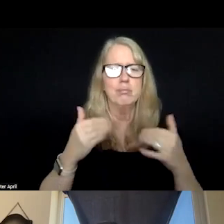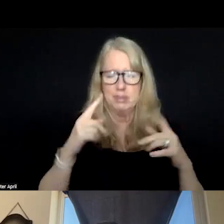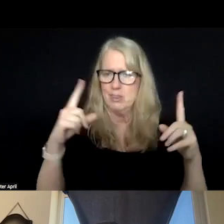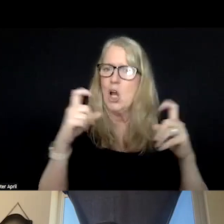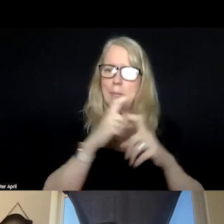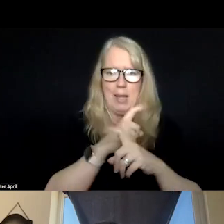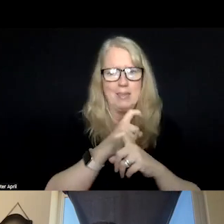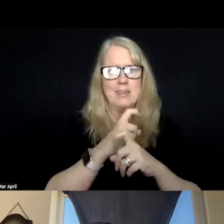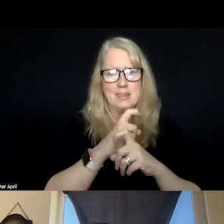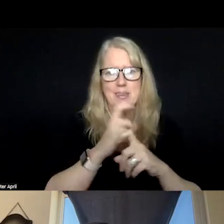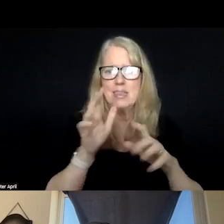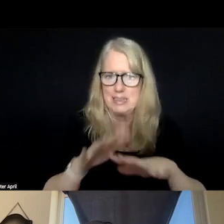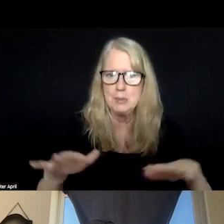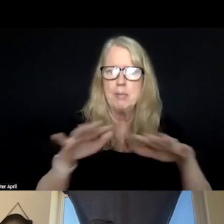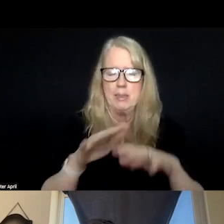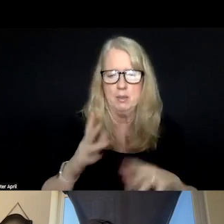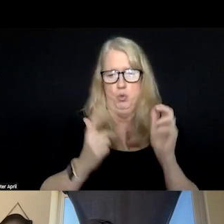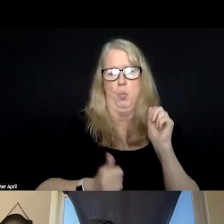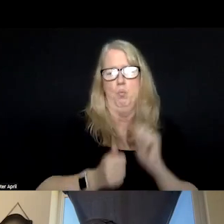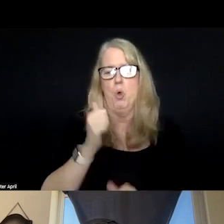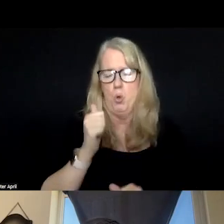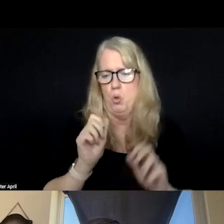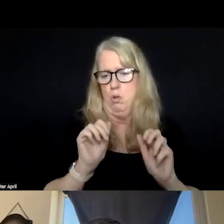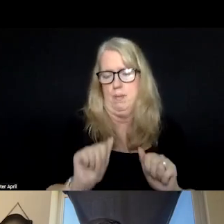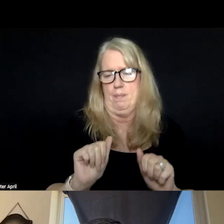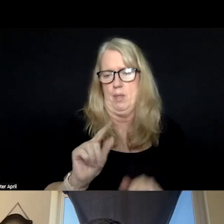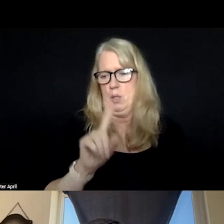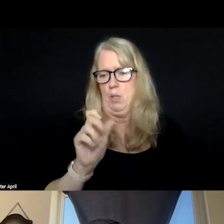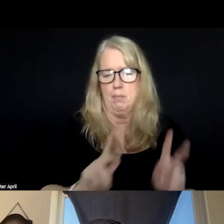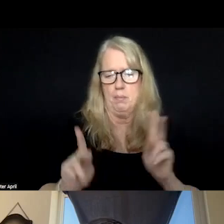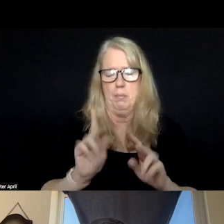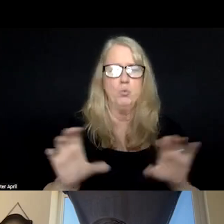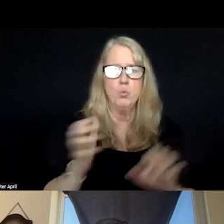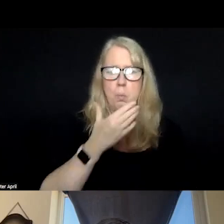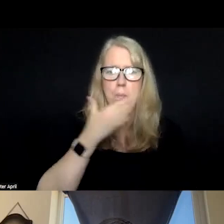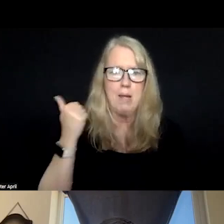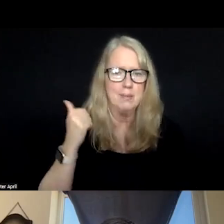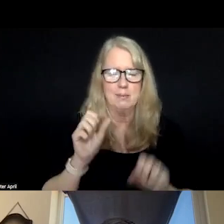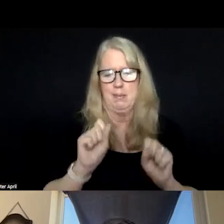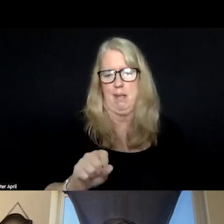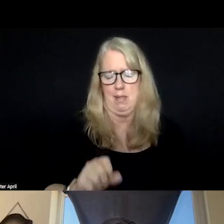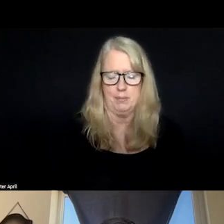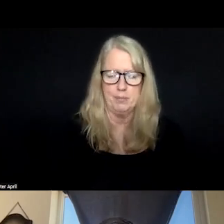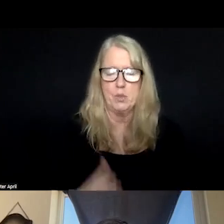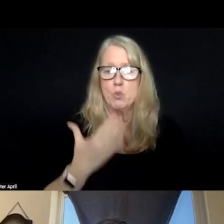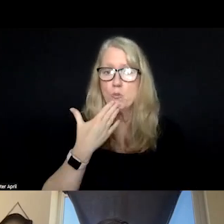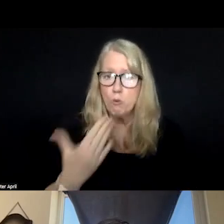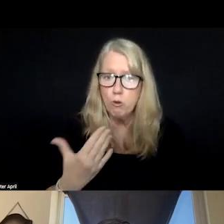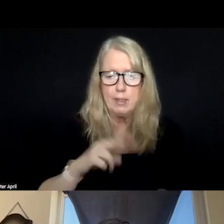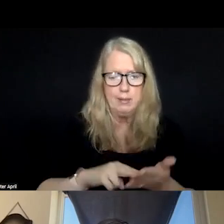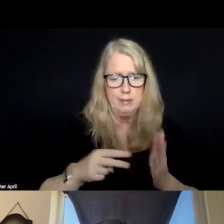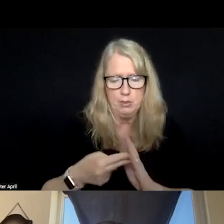and really the most we can ask of people is doing the best they can and doing it with good intention